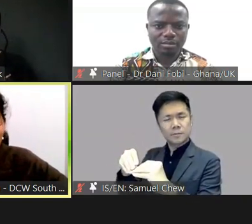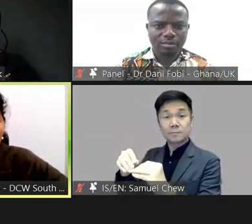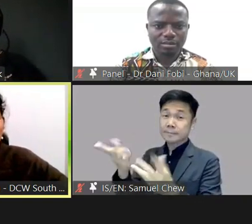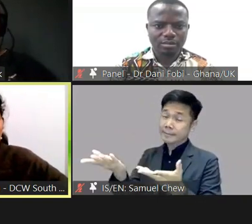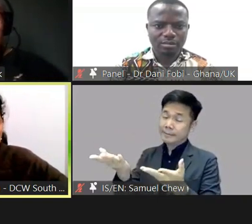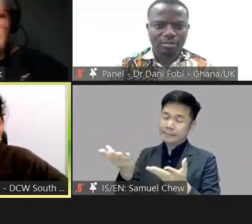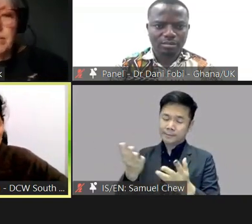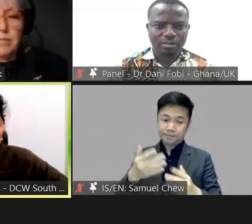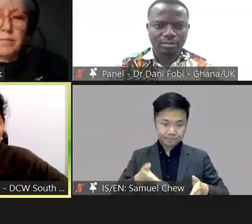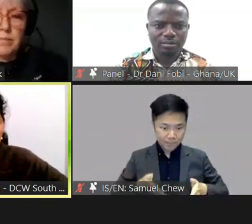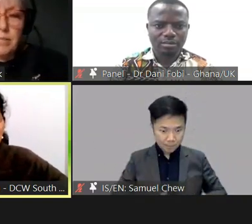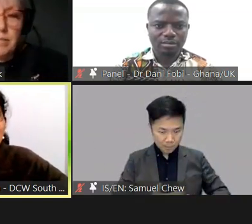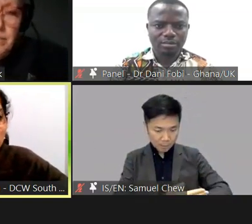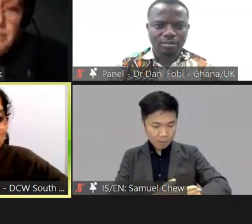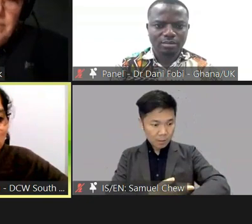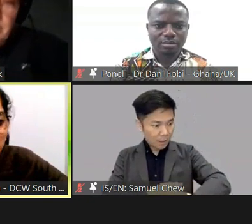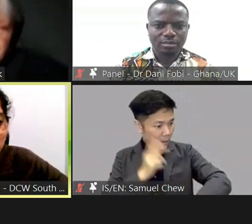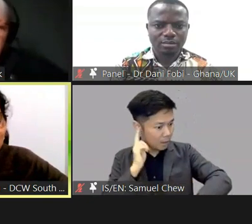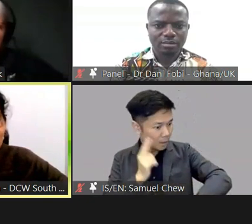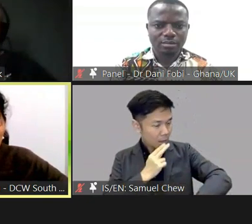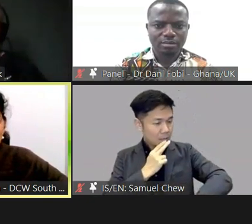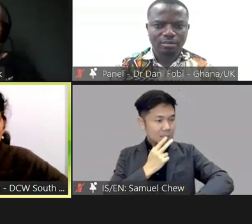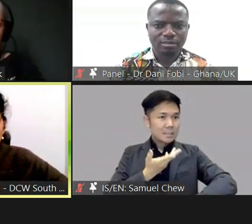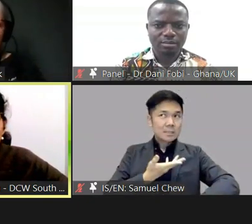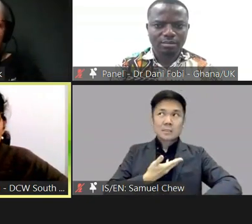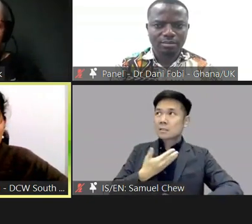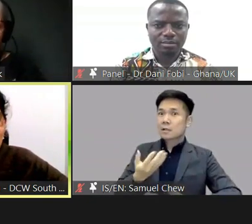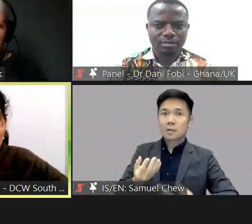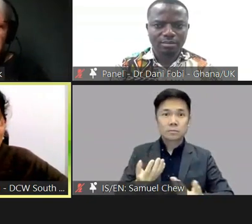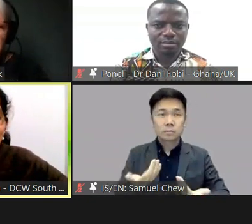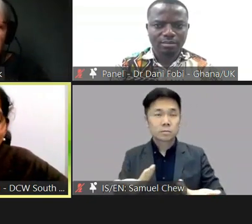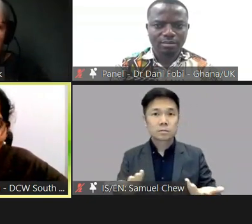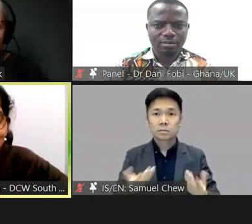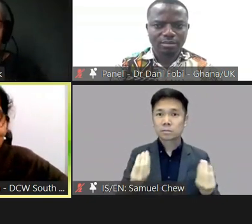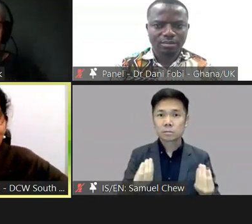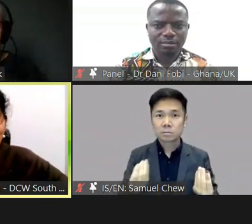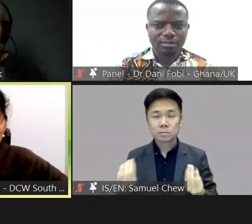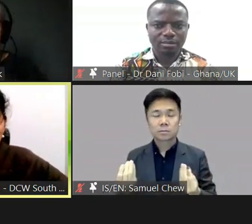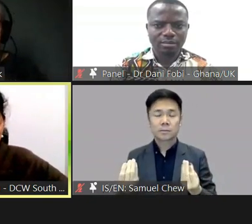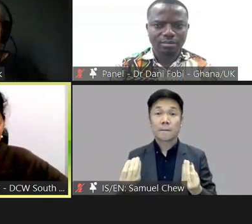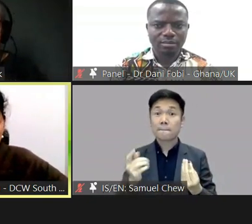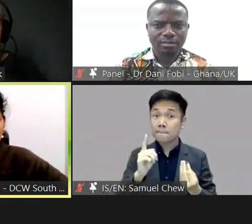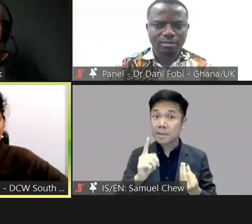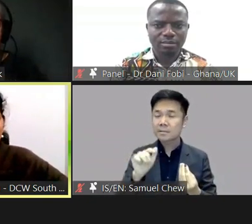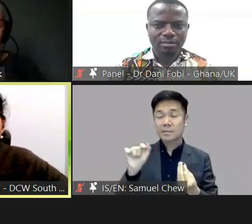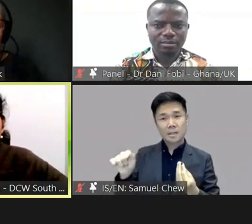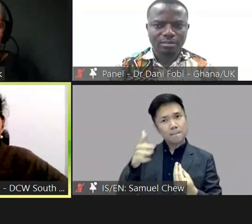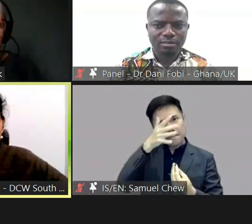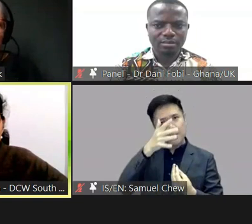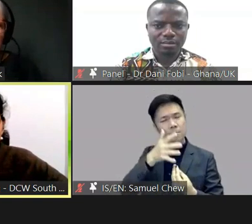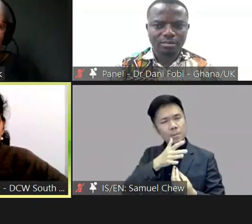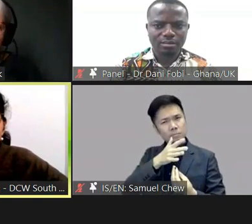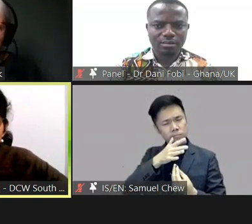accepting, and then being receptive to the different choices or the different interventions that parents can give at home and